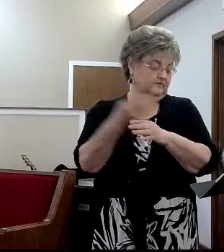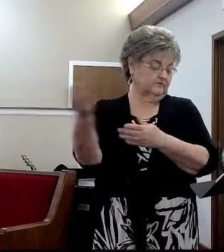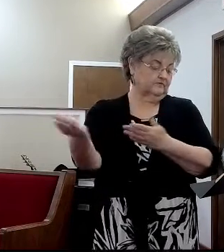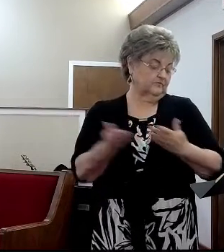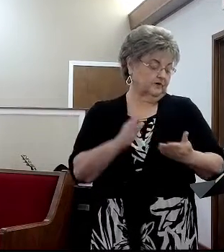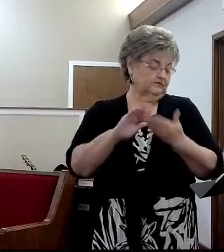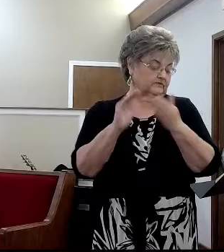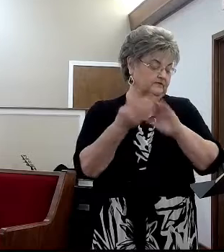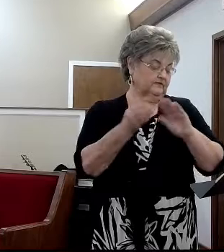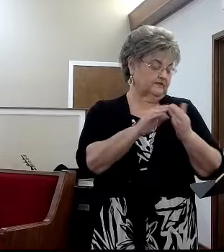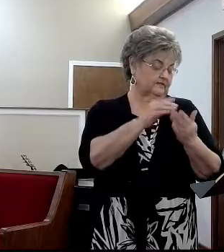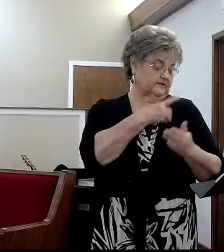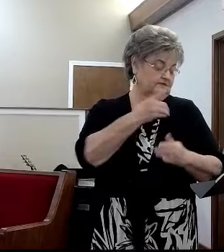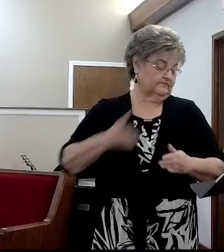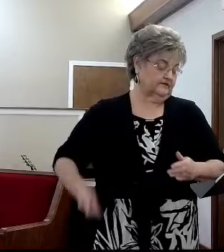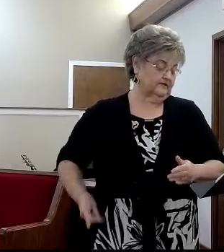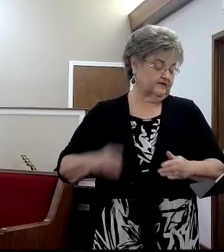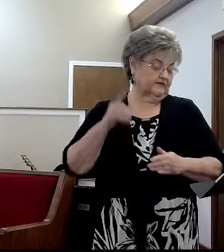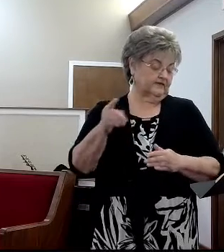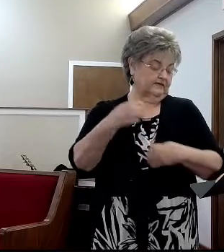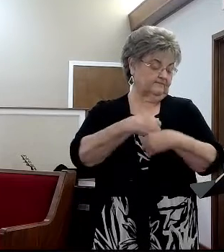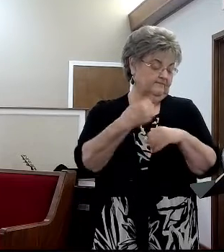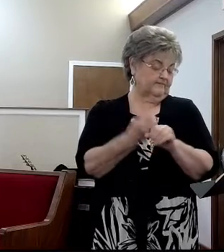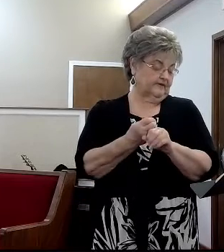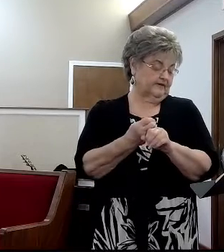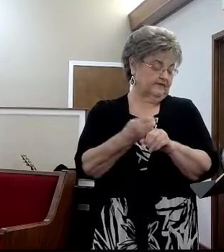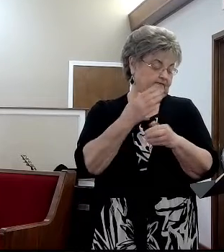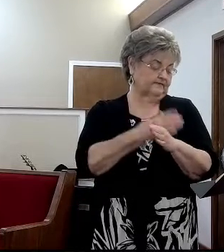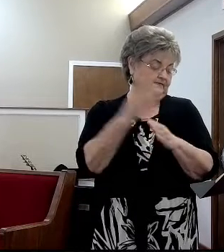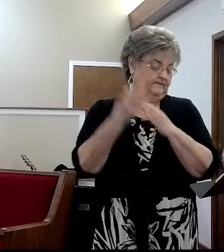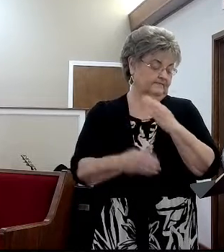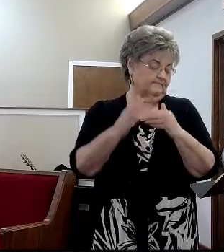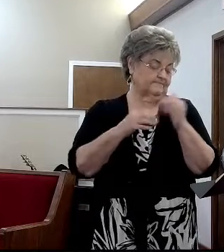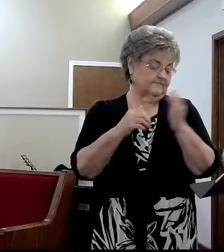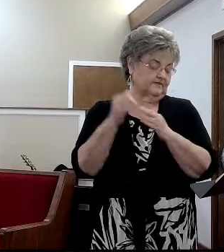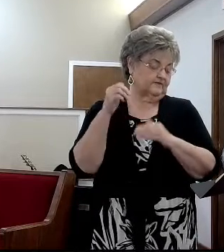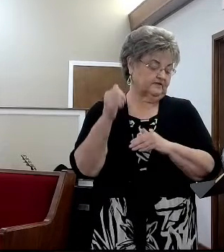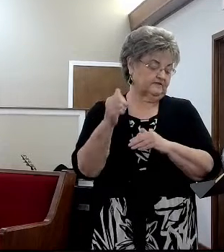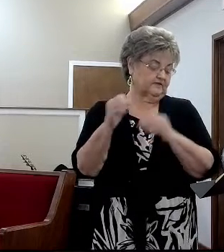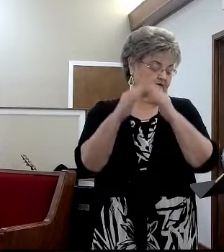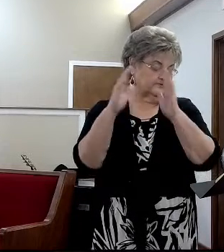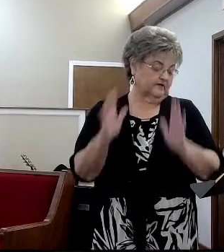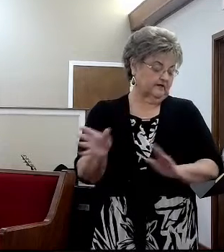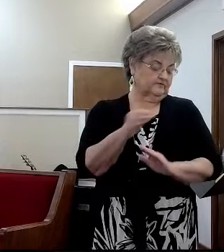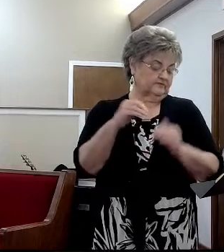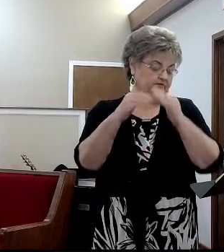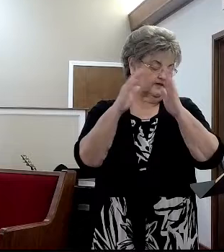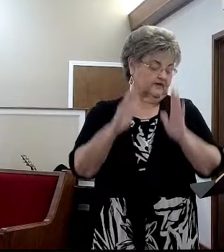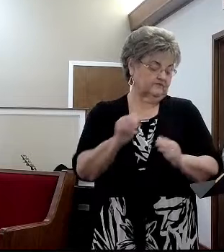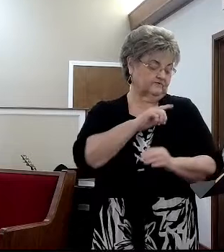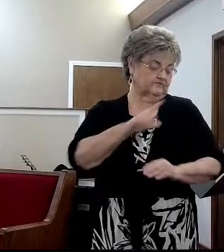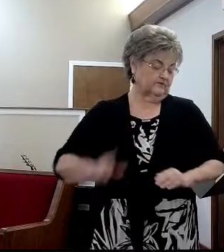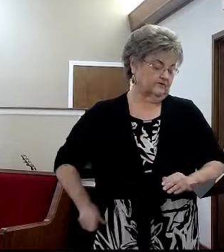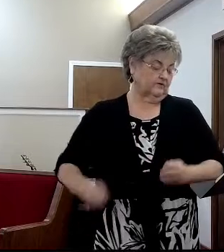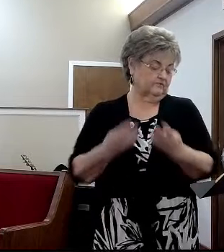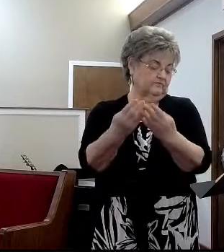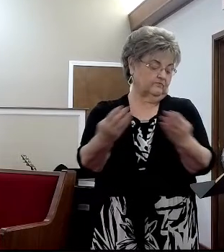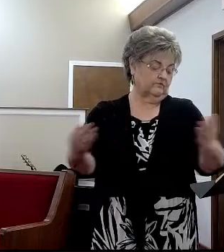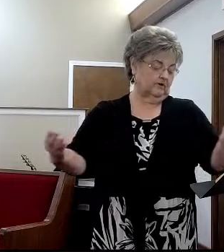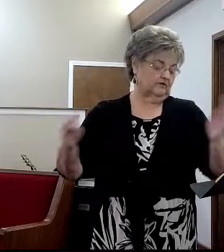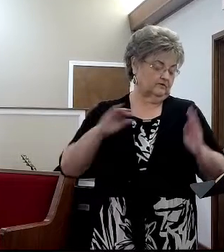an end of building his own house and the house of the Lord and the wall of Jerusalem round about. Only the